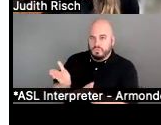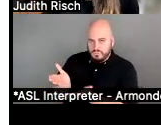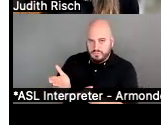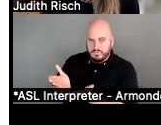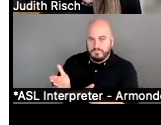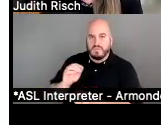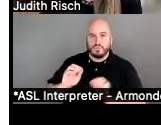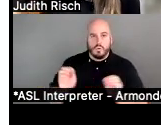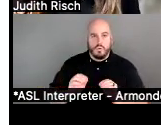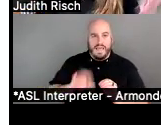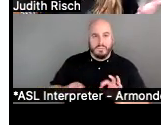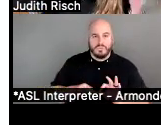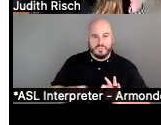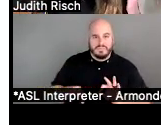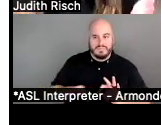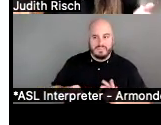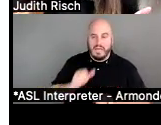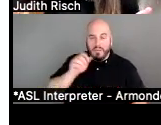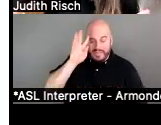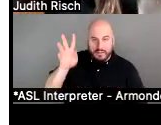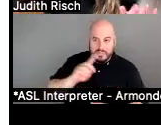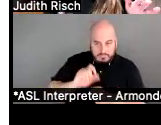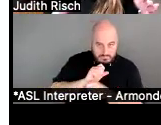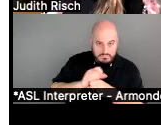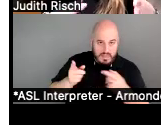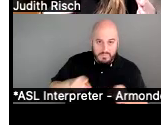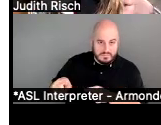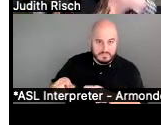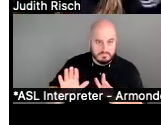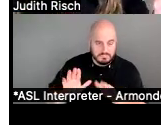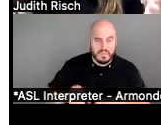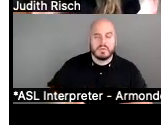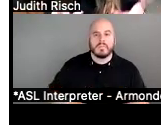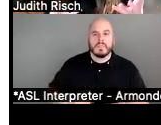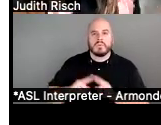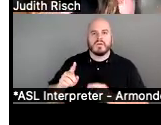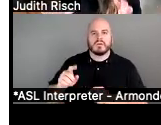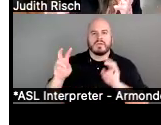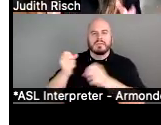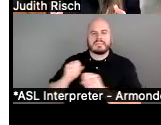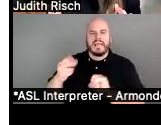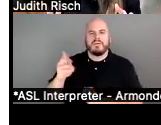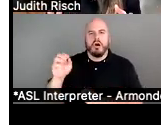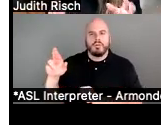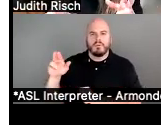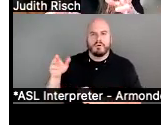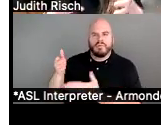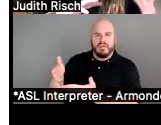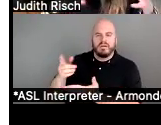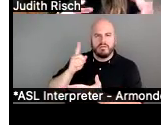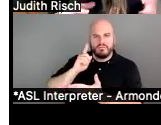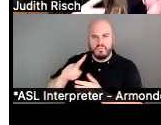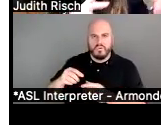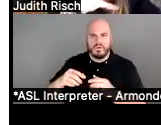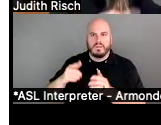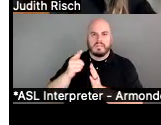no caption. I'm not making this up. It really has happened. But there's a safe harbor that's a defense in litigation that